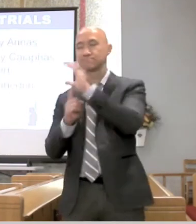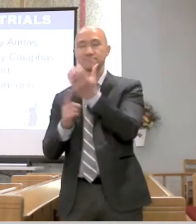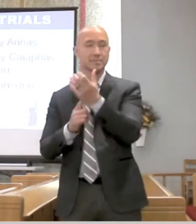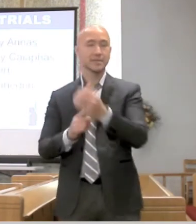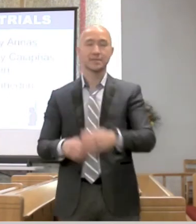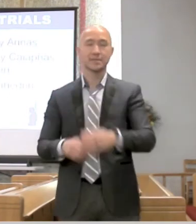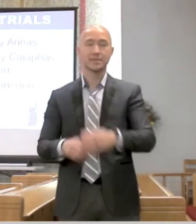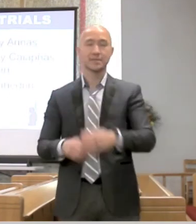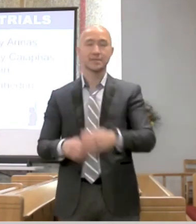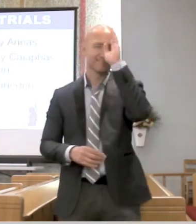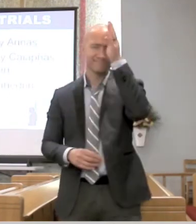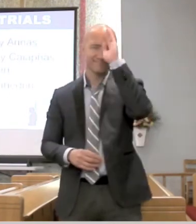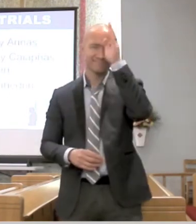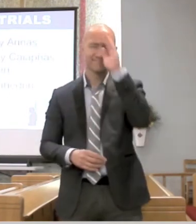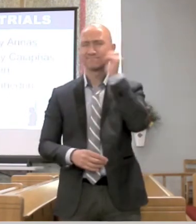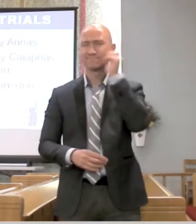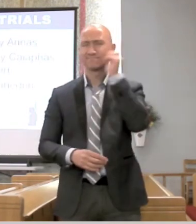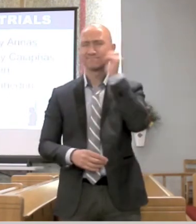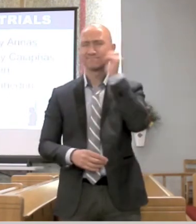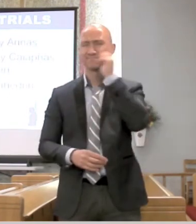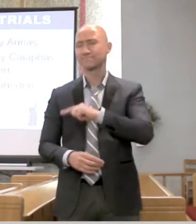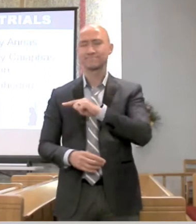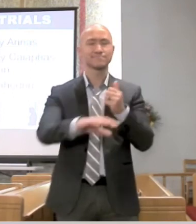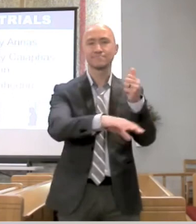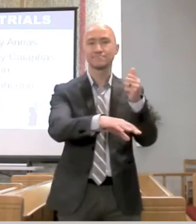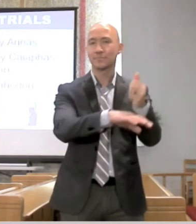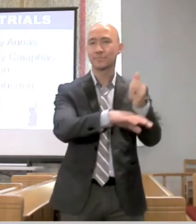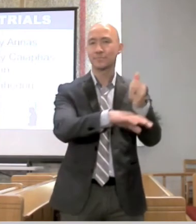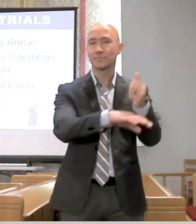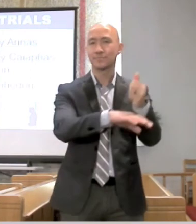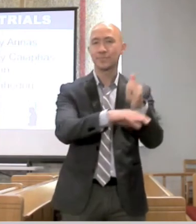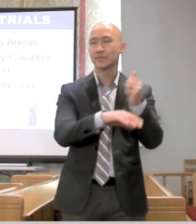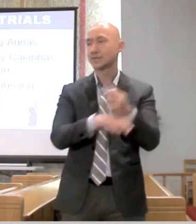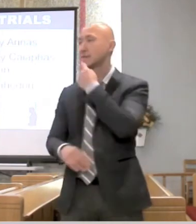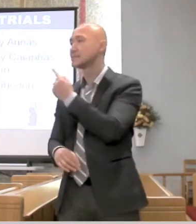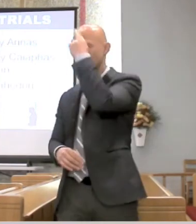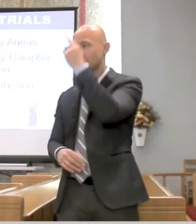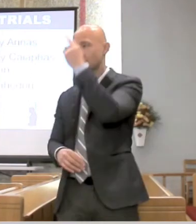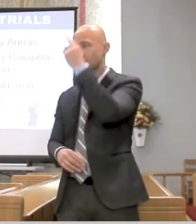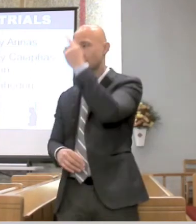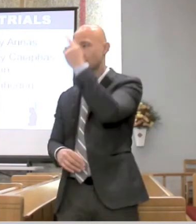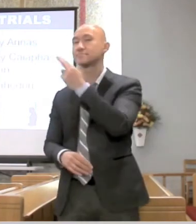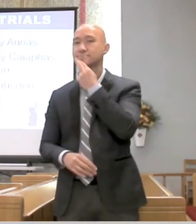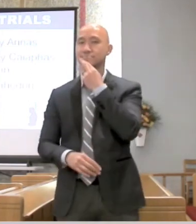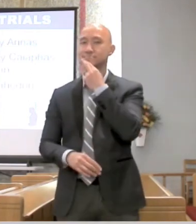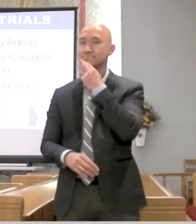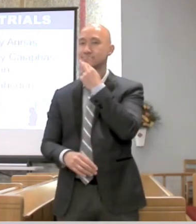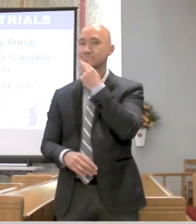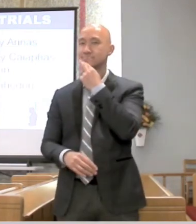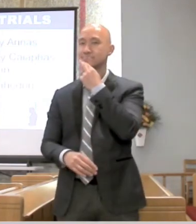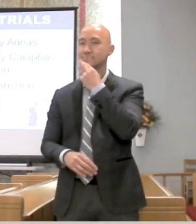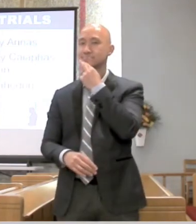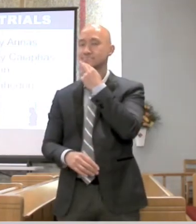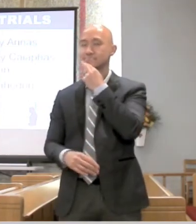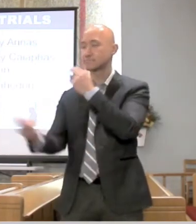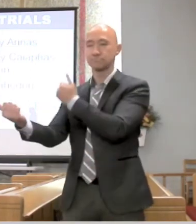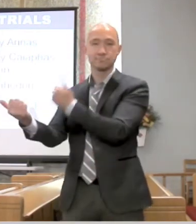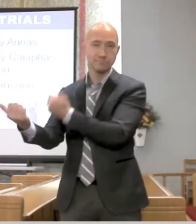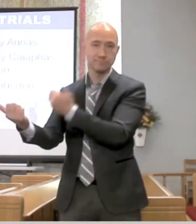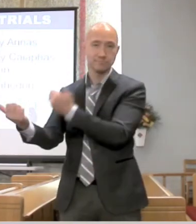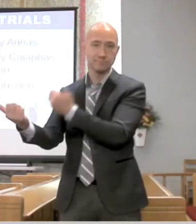because they knew Pilate was not going to agree with their assessment of, hey, he declared himself to be the Son of God. Pilate was going to be like, what? So they